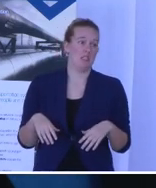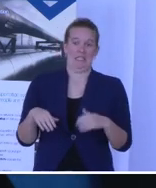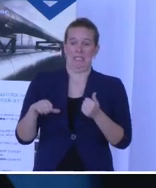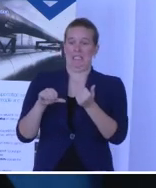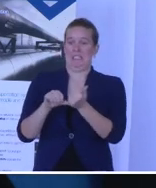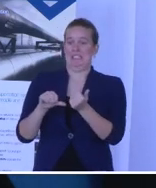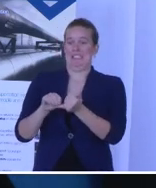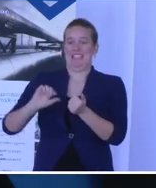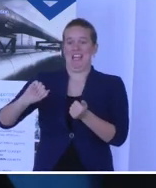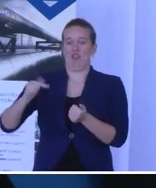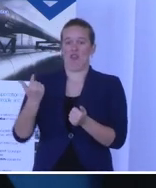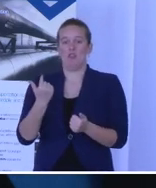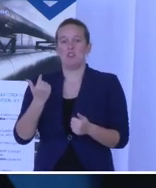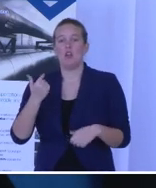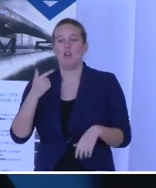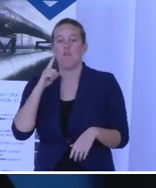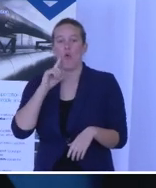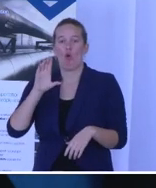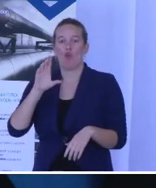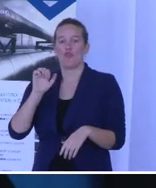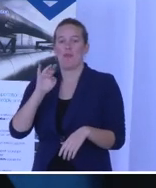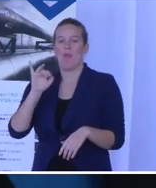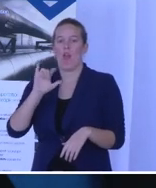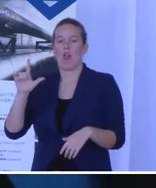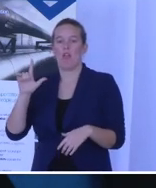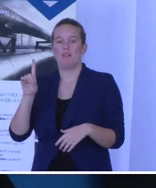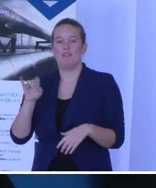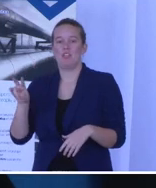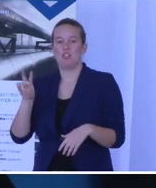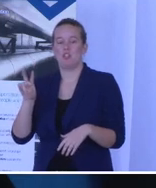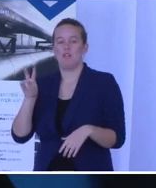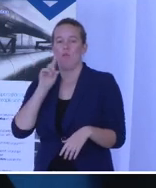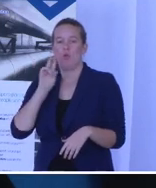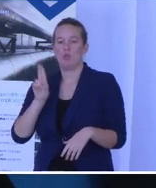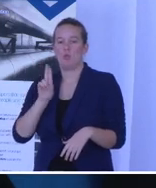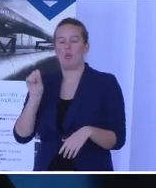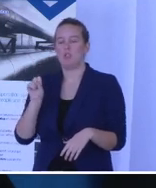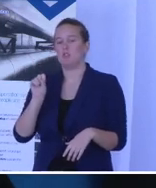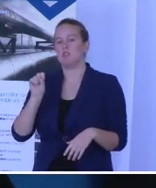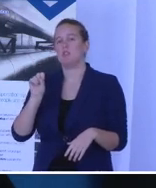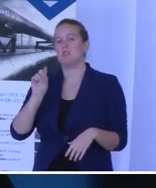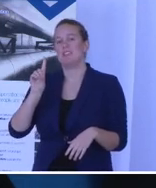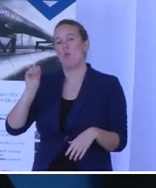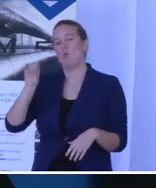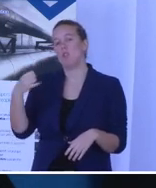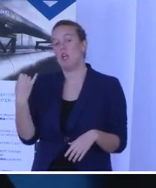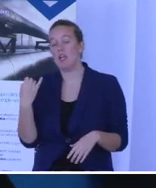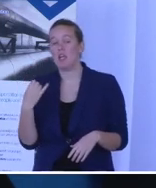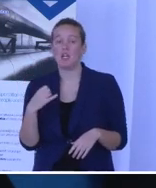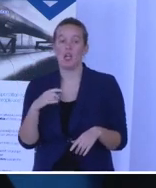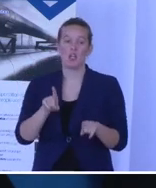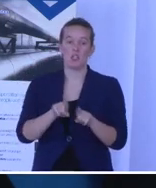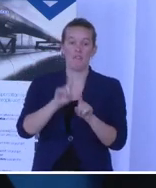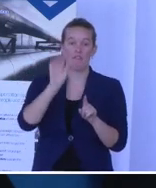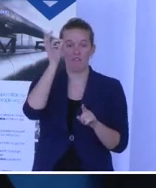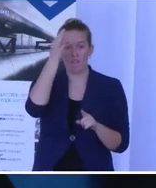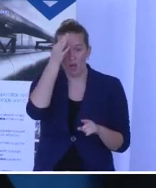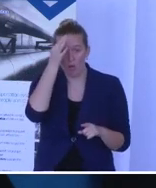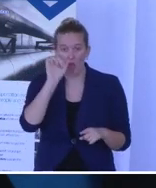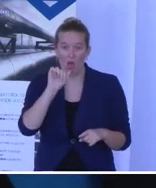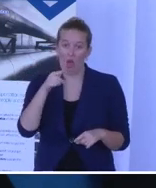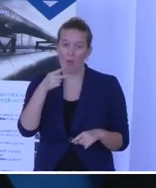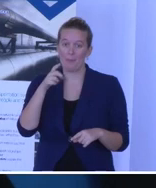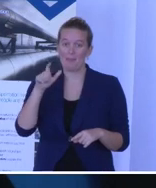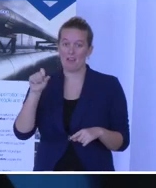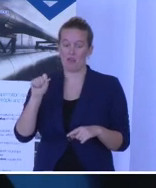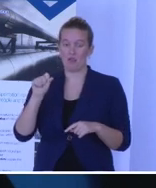General for the Criminal Division of our U.S. Department of Justice, as a federal appeals court judge,